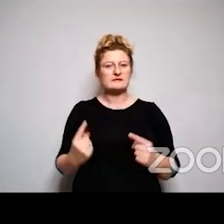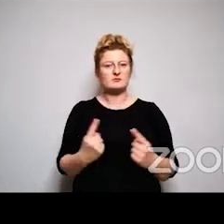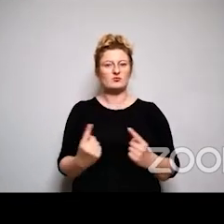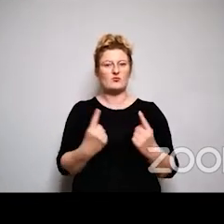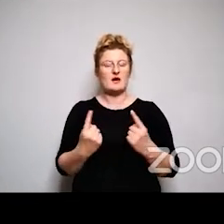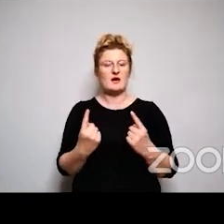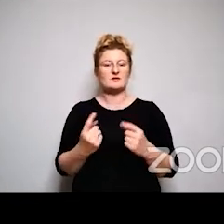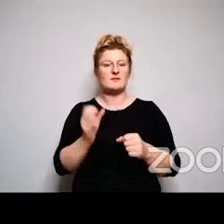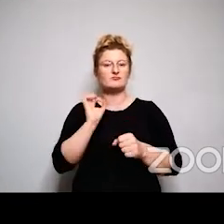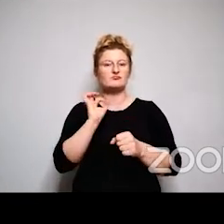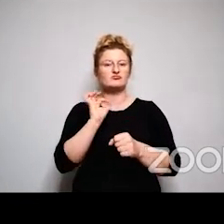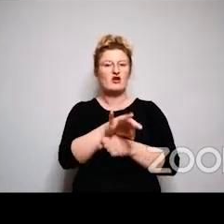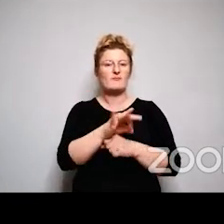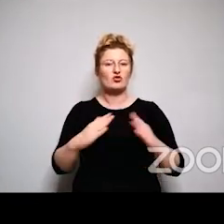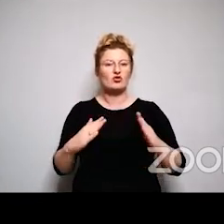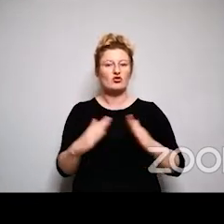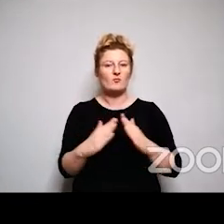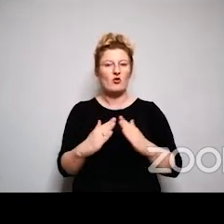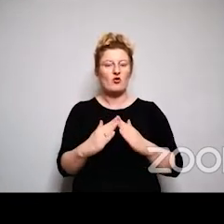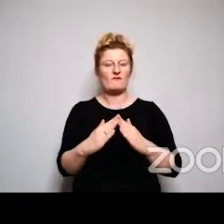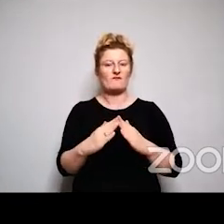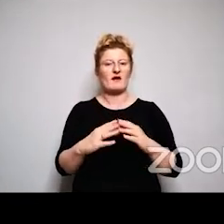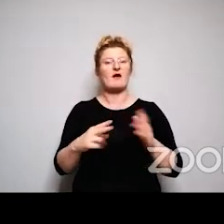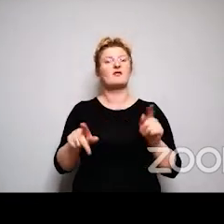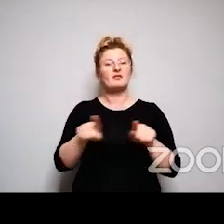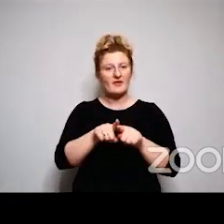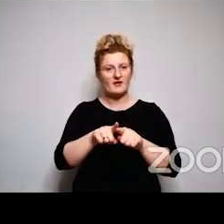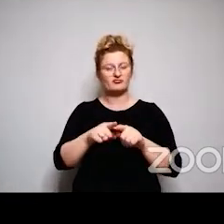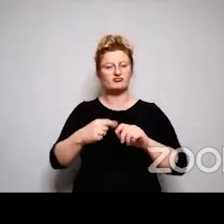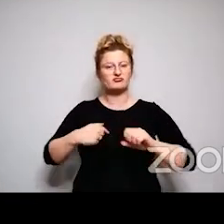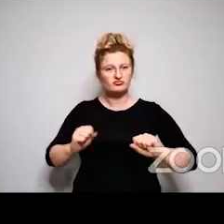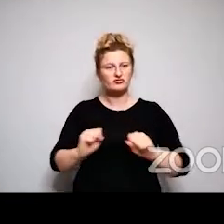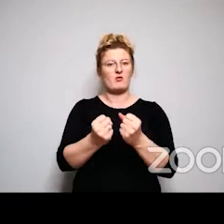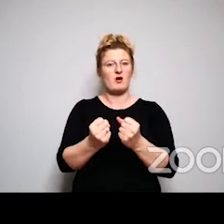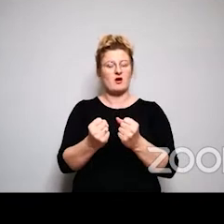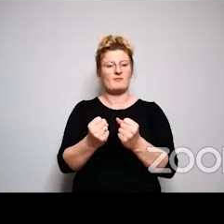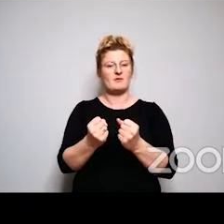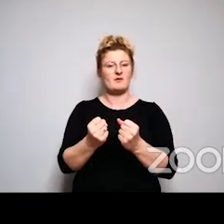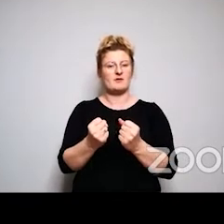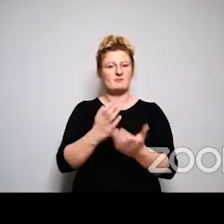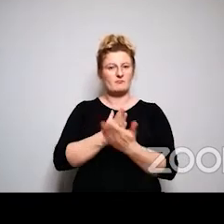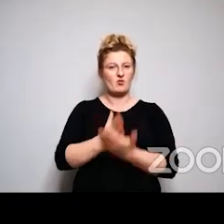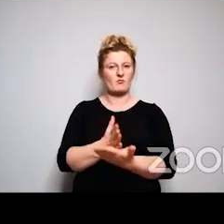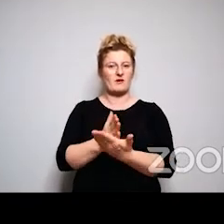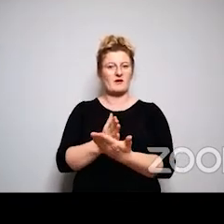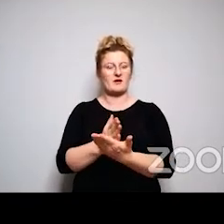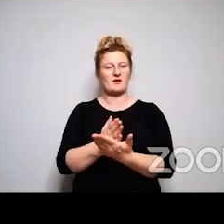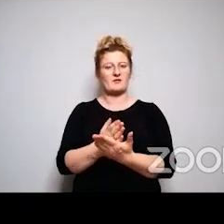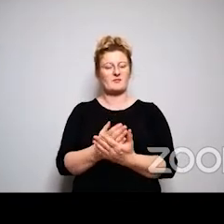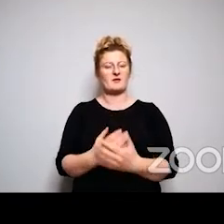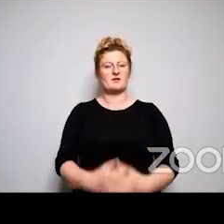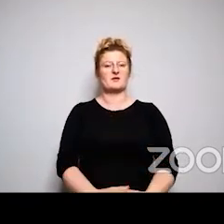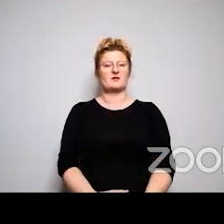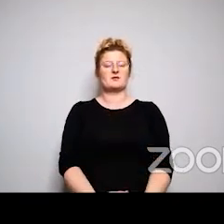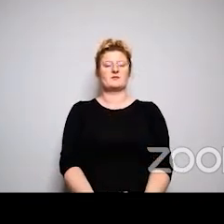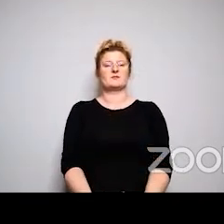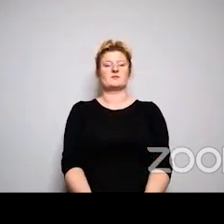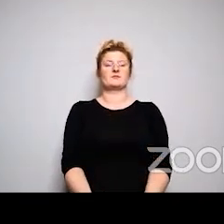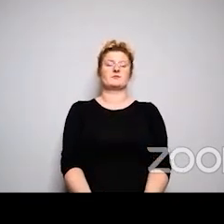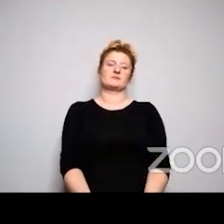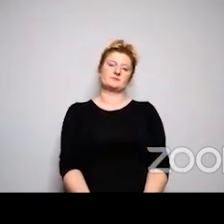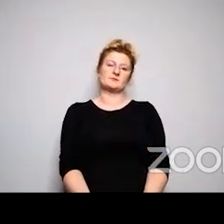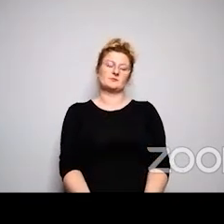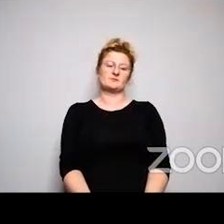yeah, we saw that, let's say our child is having some issues in the school, and I don't know if you would like to have some counseling time with me,